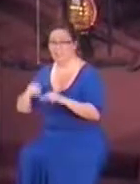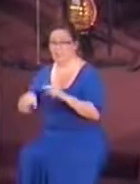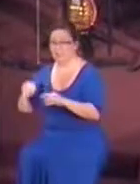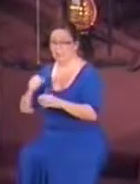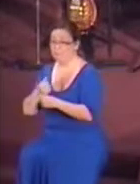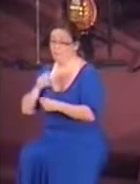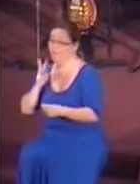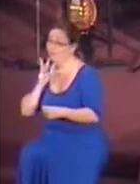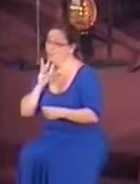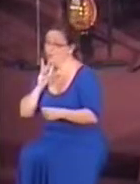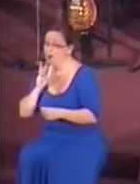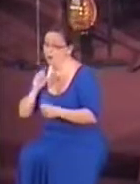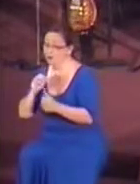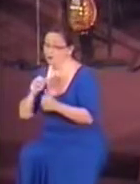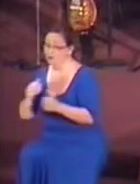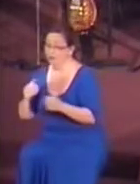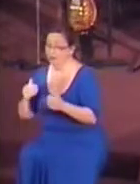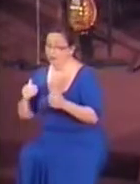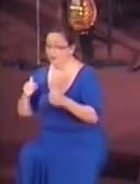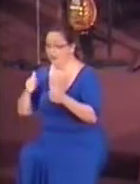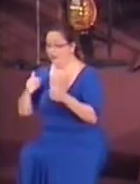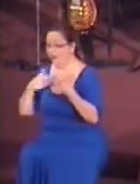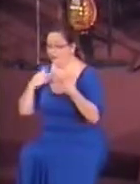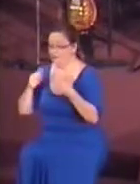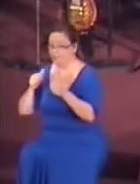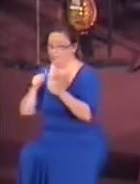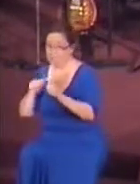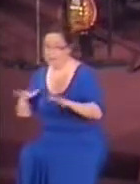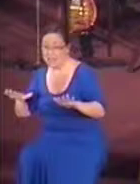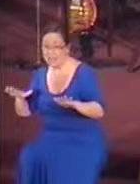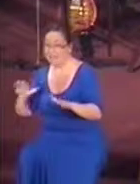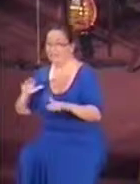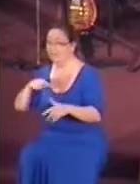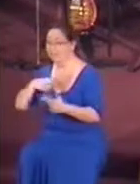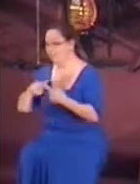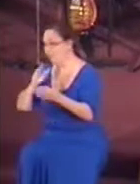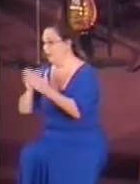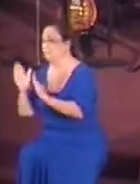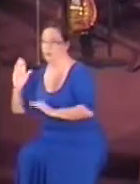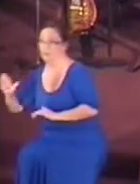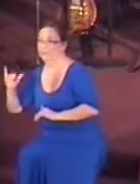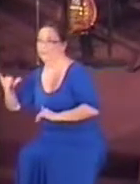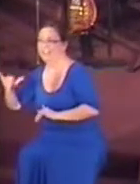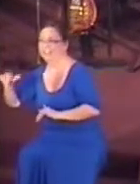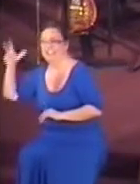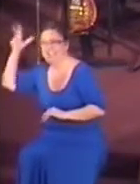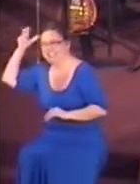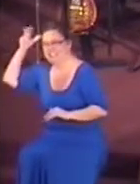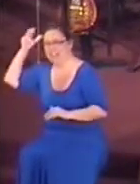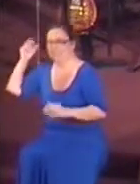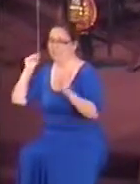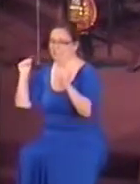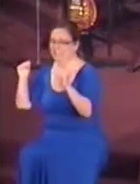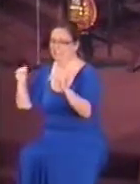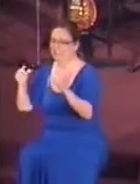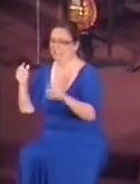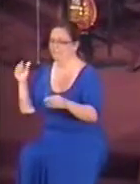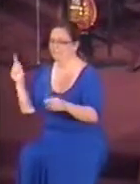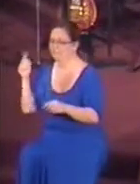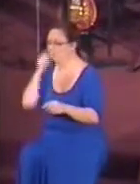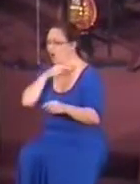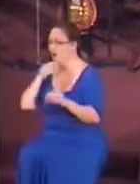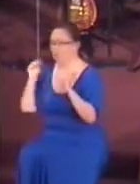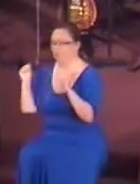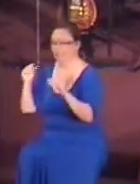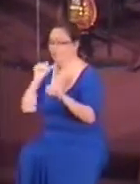water on something blessed by someone and then it actually becomes yours, okay? That is a devil doctrine and it is a false tactic. Do